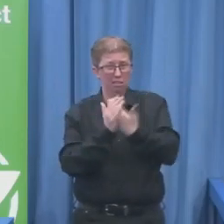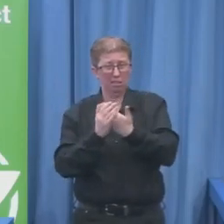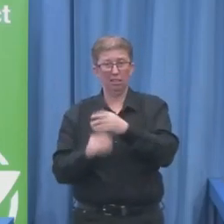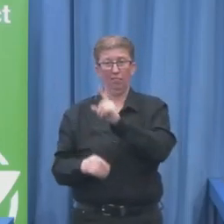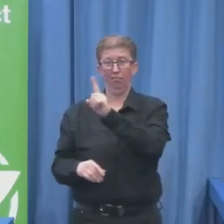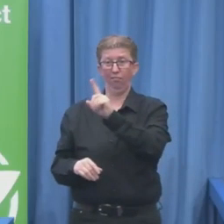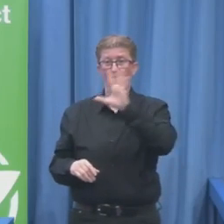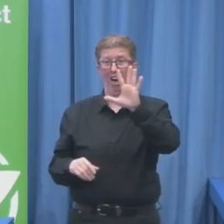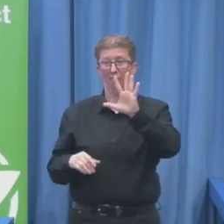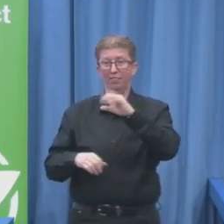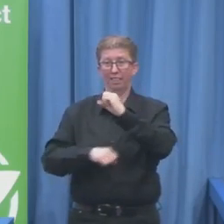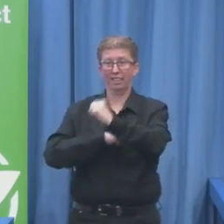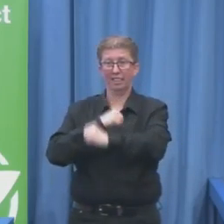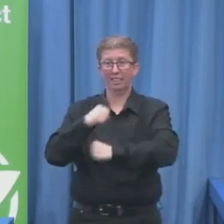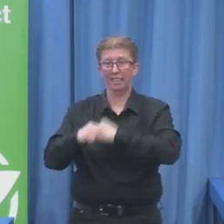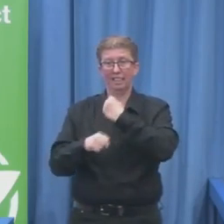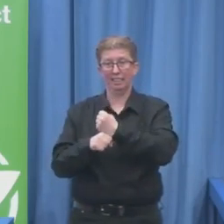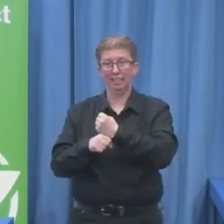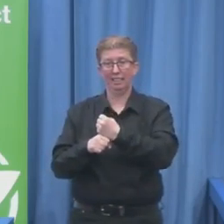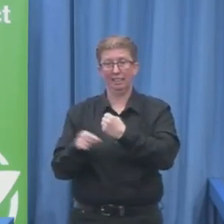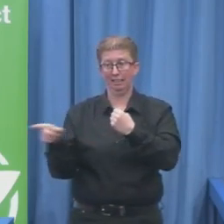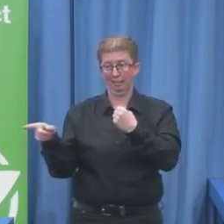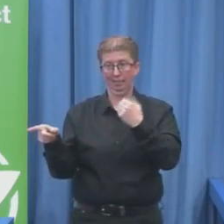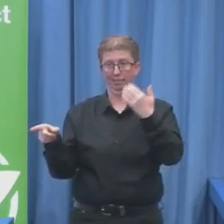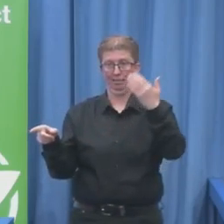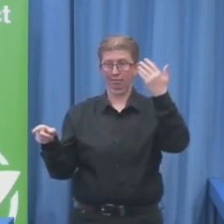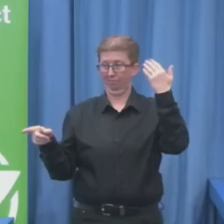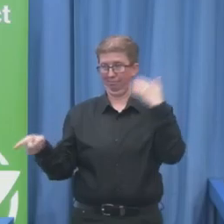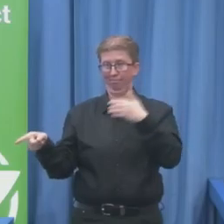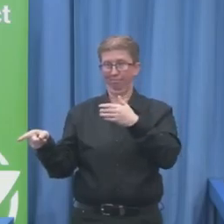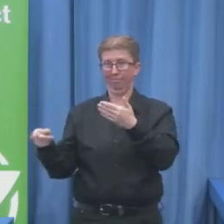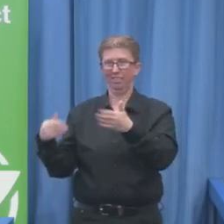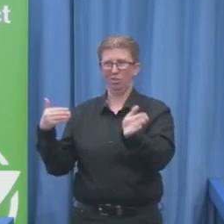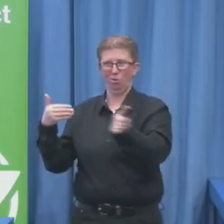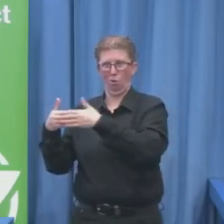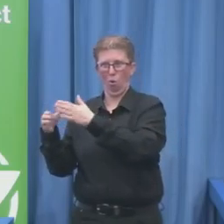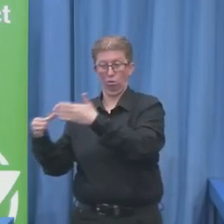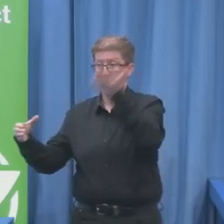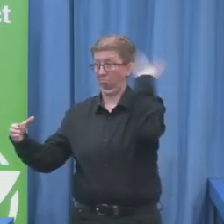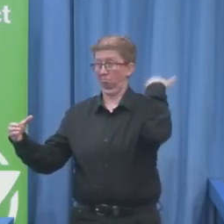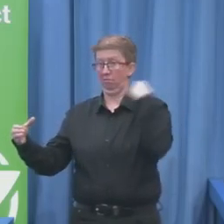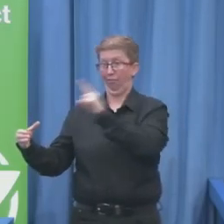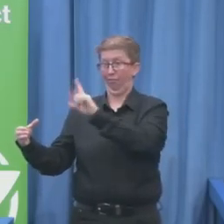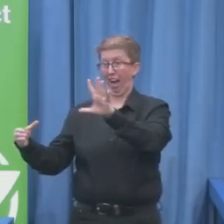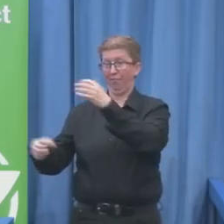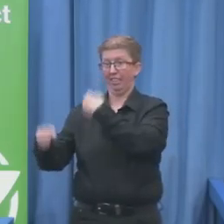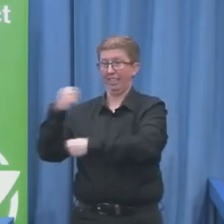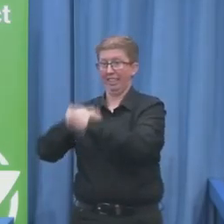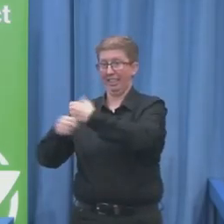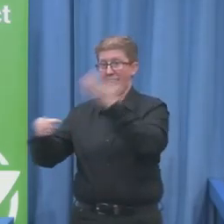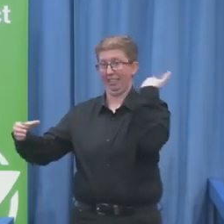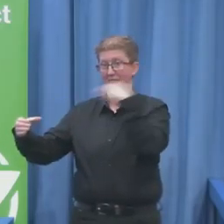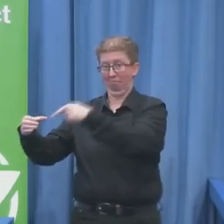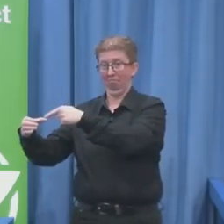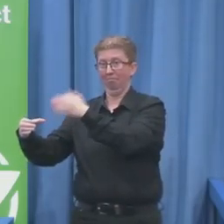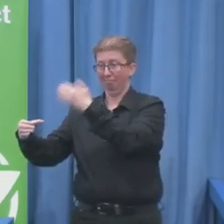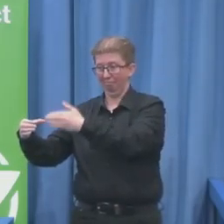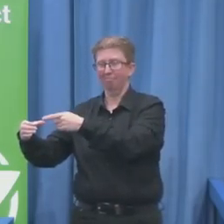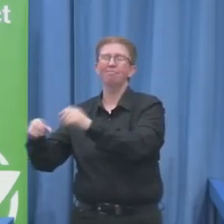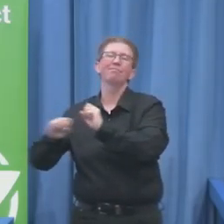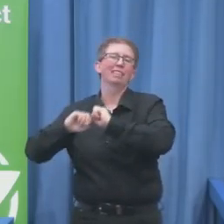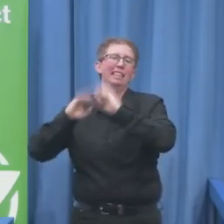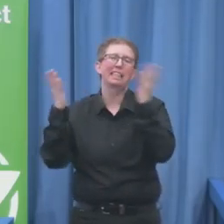just the belief that everybody has value and can work, and then we just found placements that would work for them.